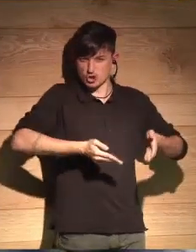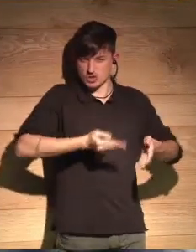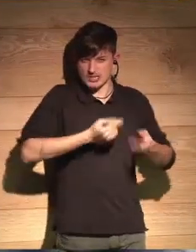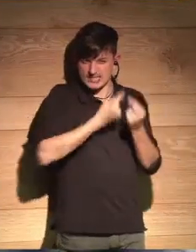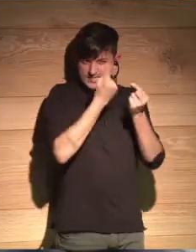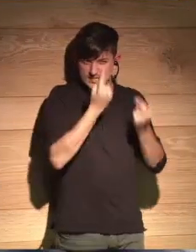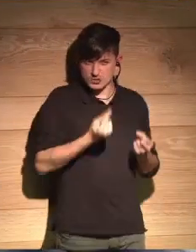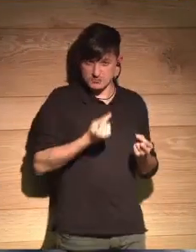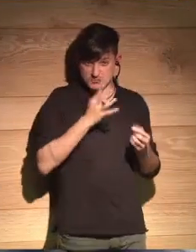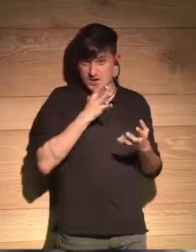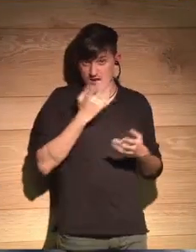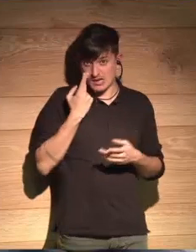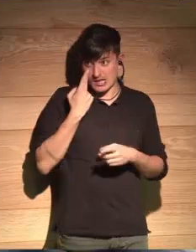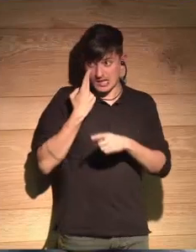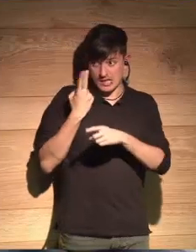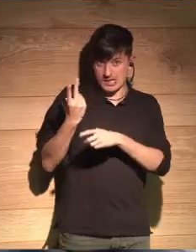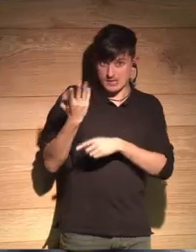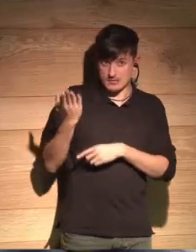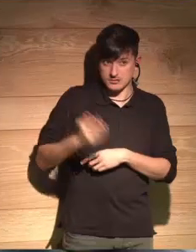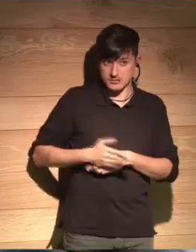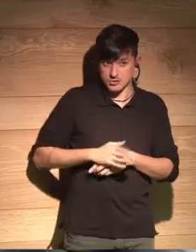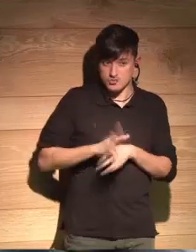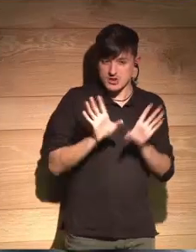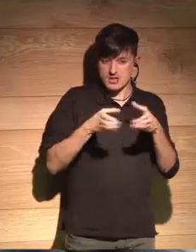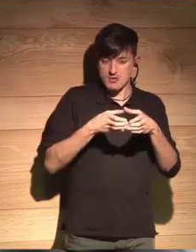There's a team setting up in Cambridge.